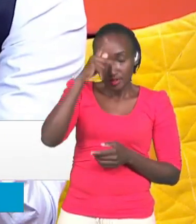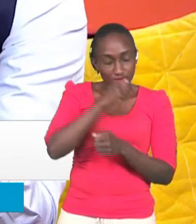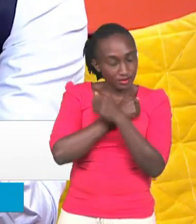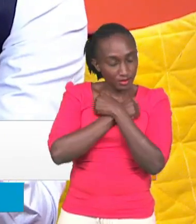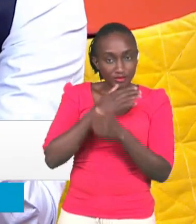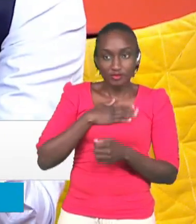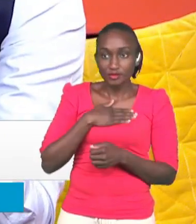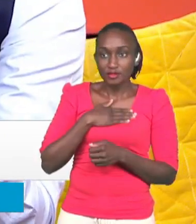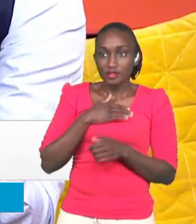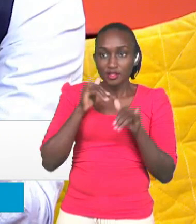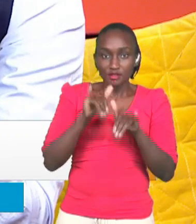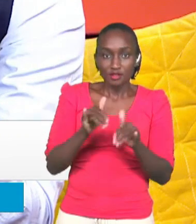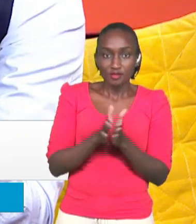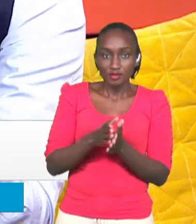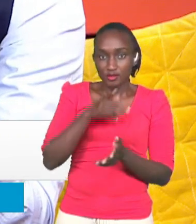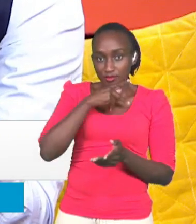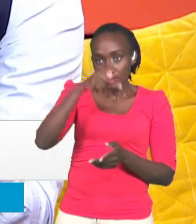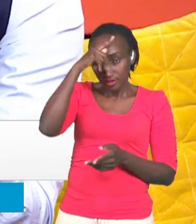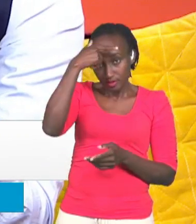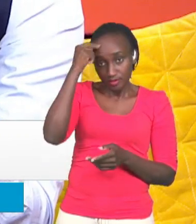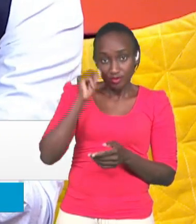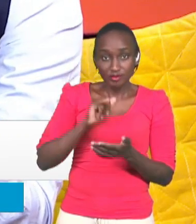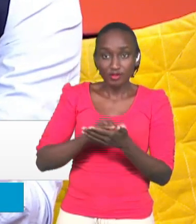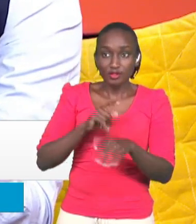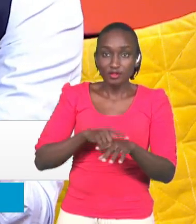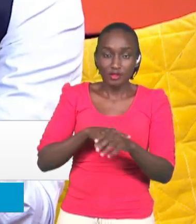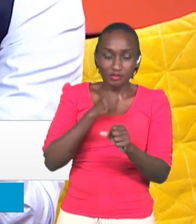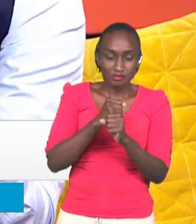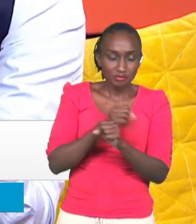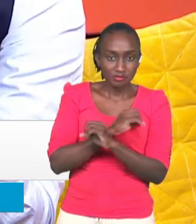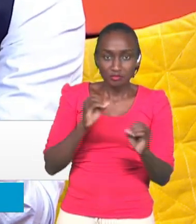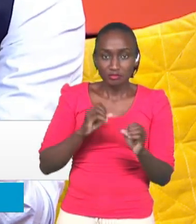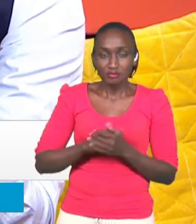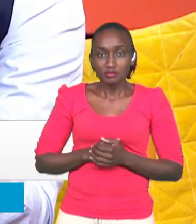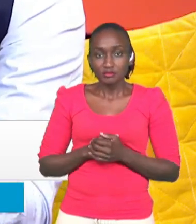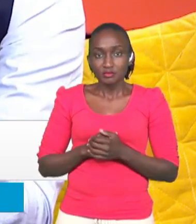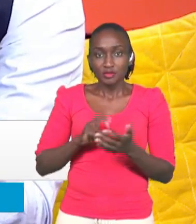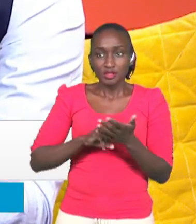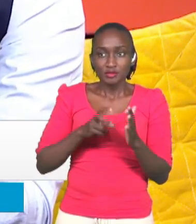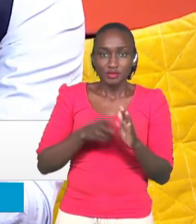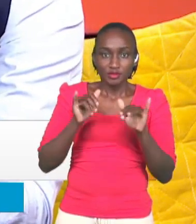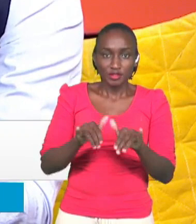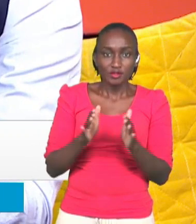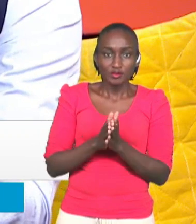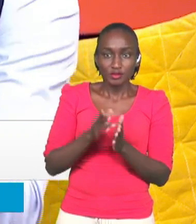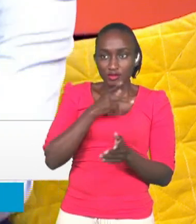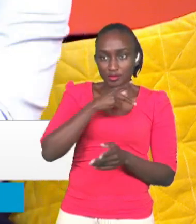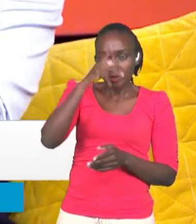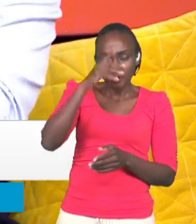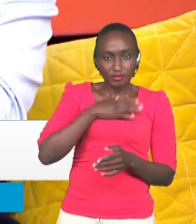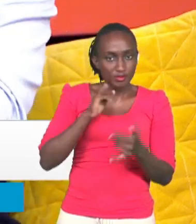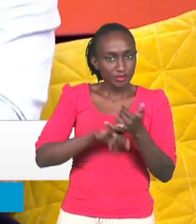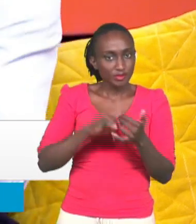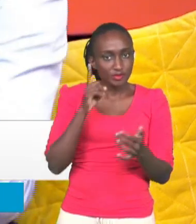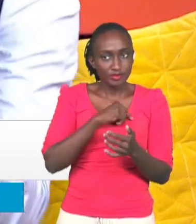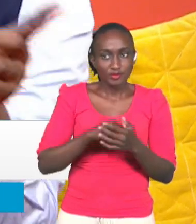at some point, I stayed with the parents because I was at that time I was jobless. So does it mean staying with the parents? That's a